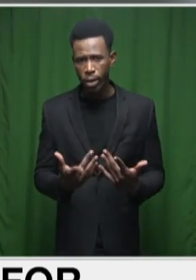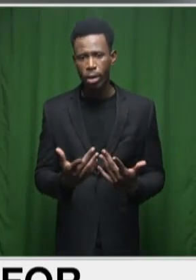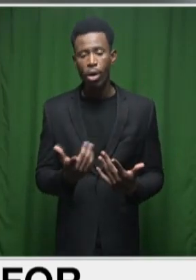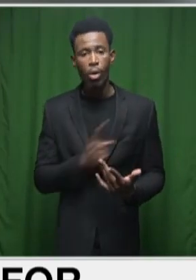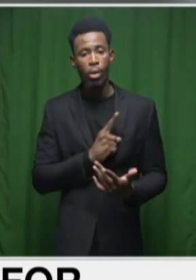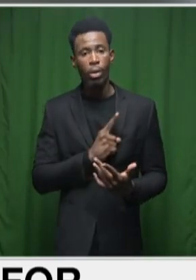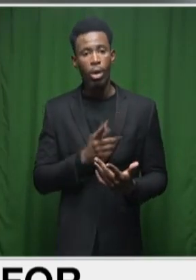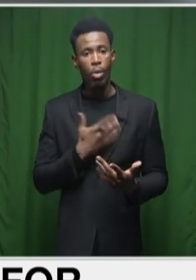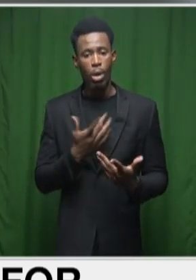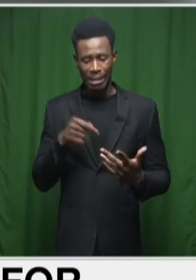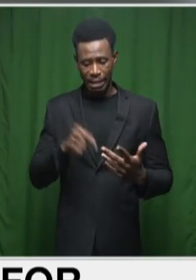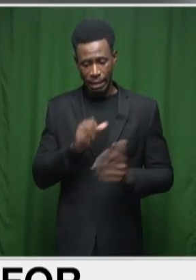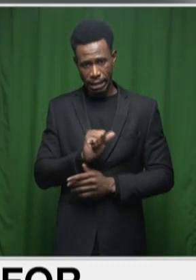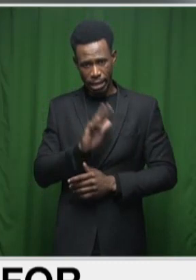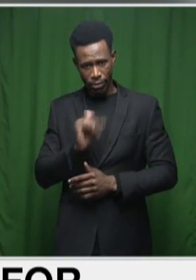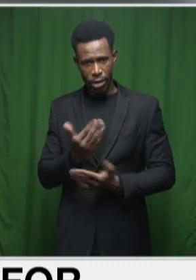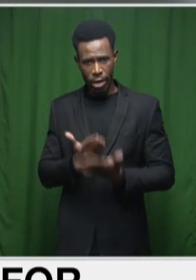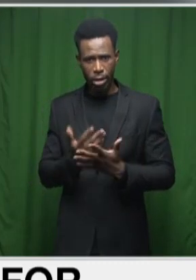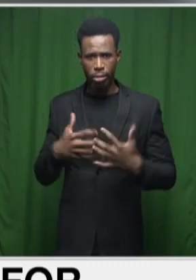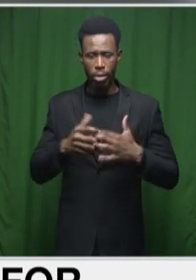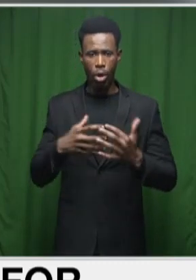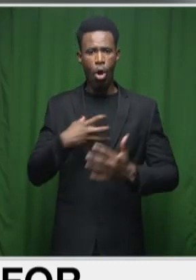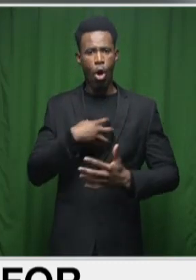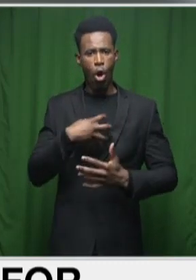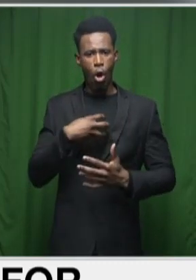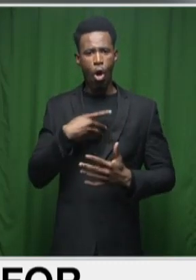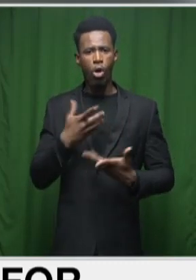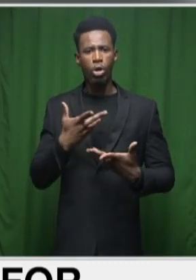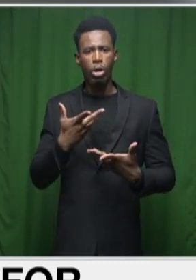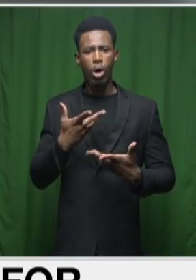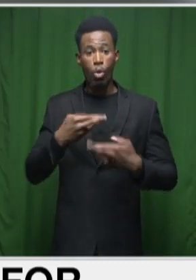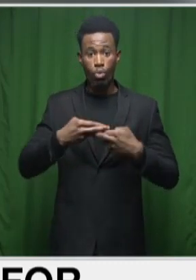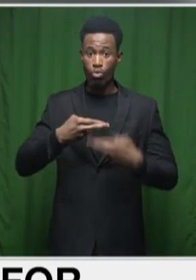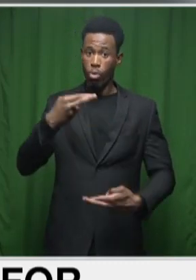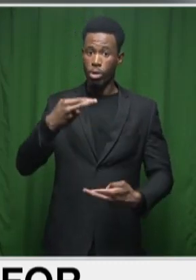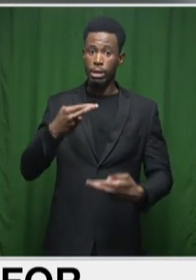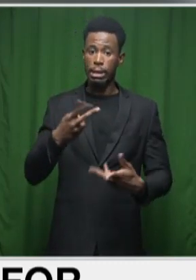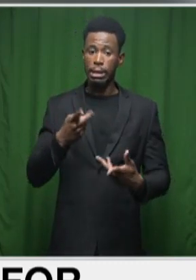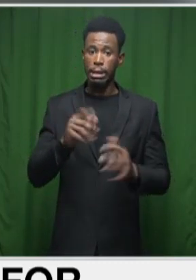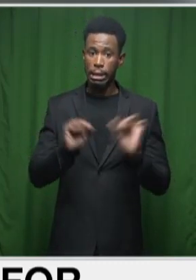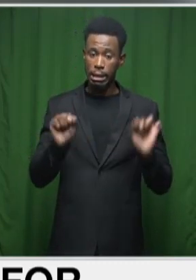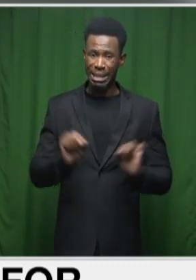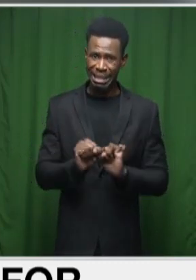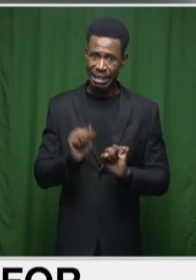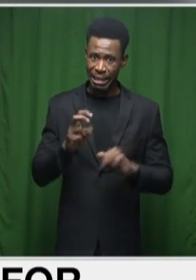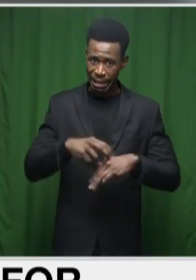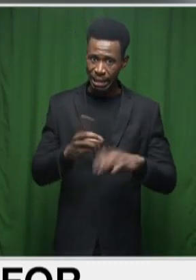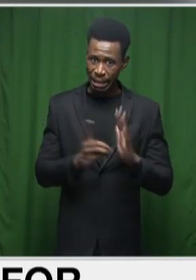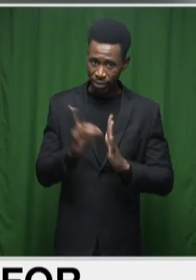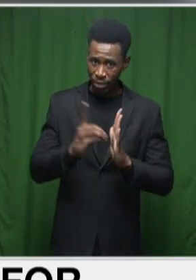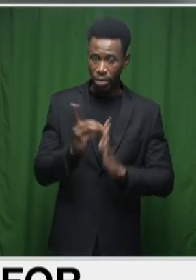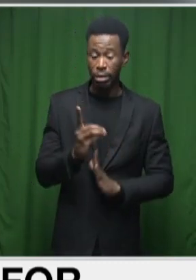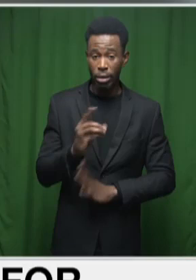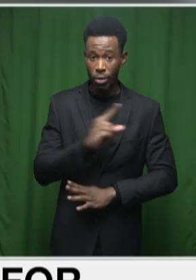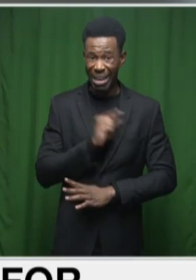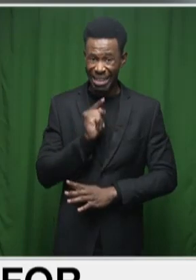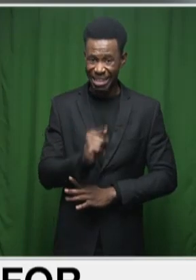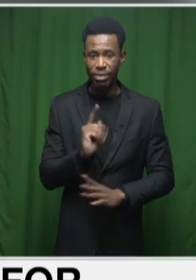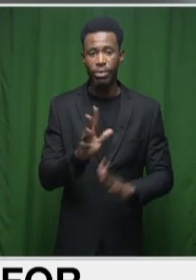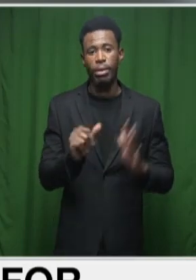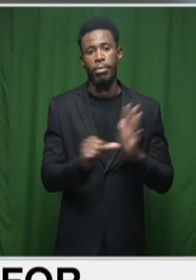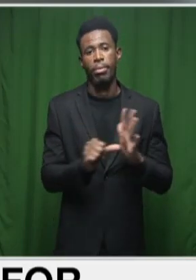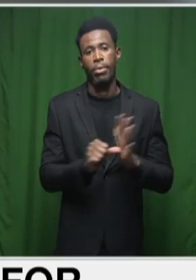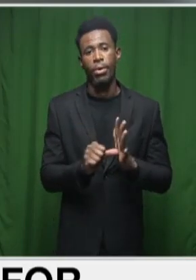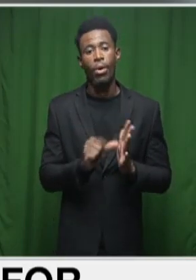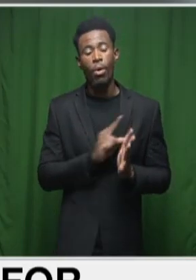domestic, monitoring, reporting, and verification system, because that's going to be very important, especially in the next round, which is the